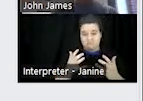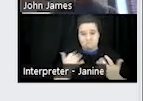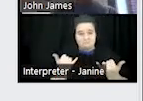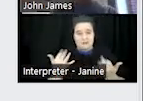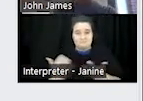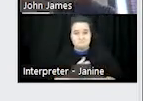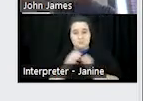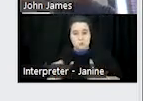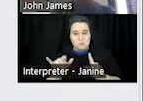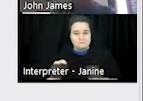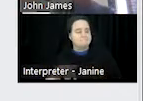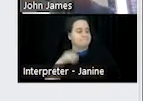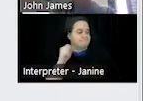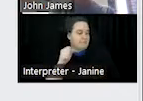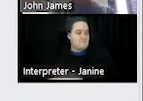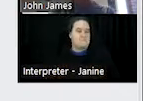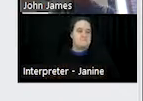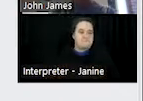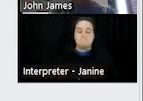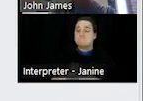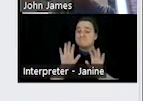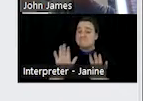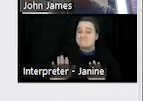Awesome. Great, thank you.